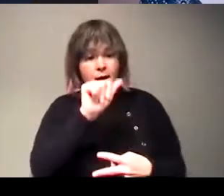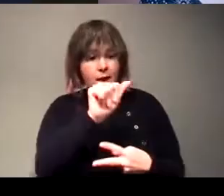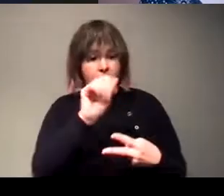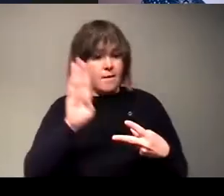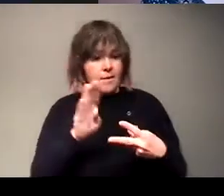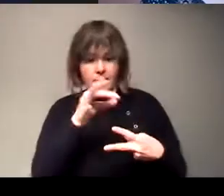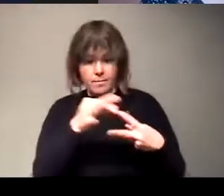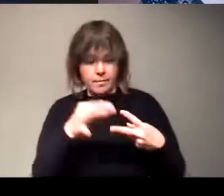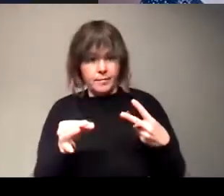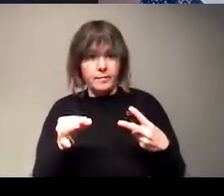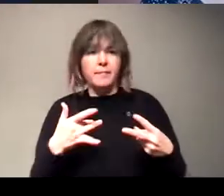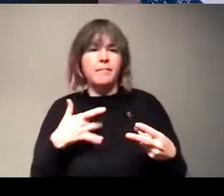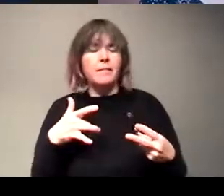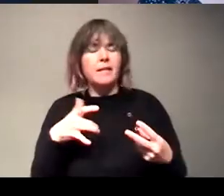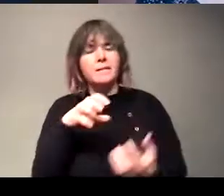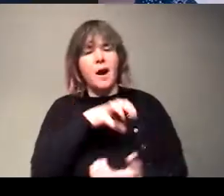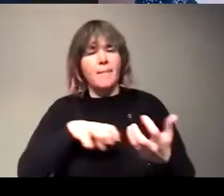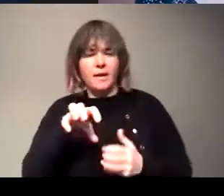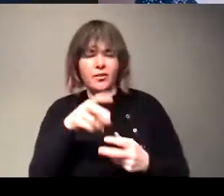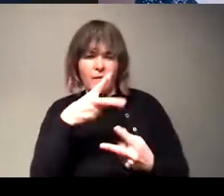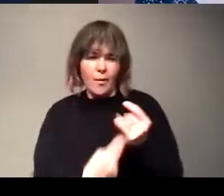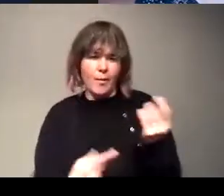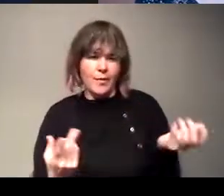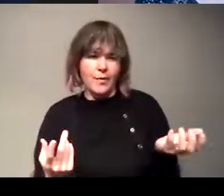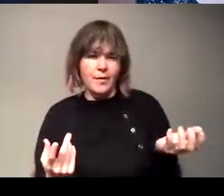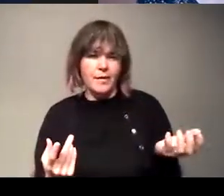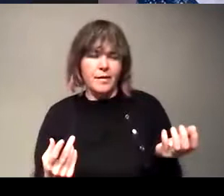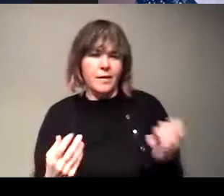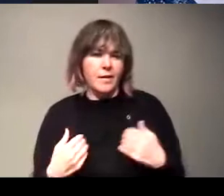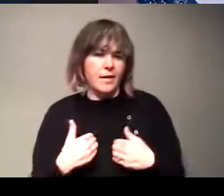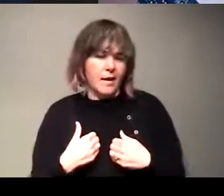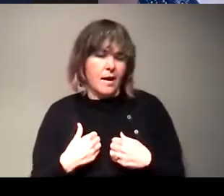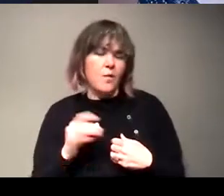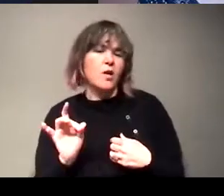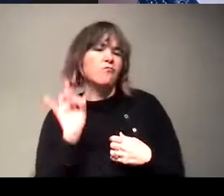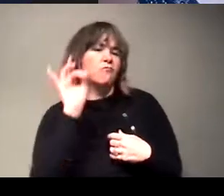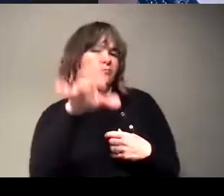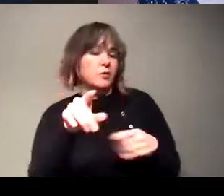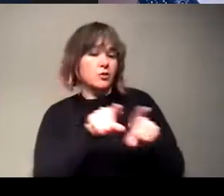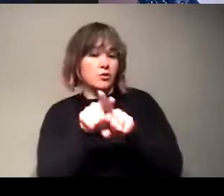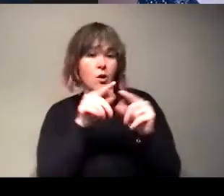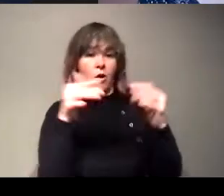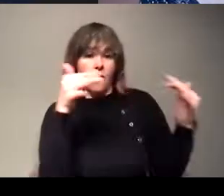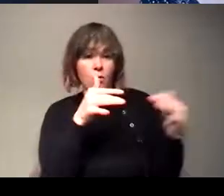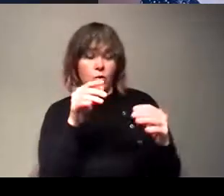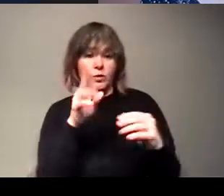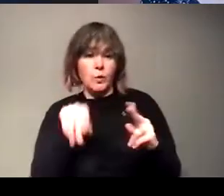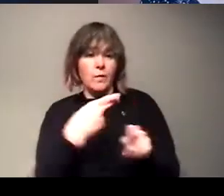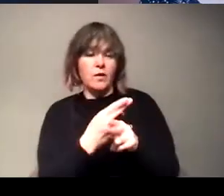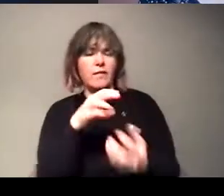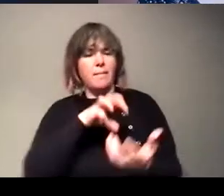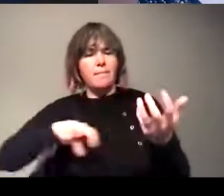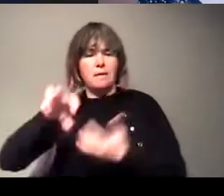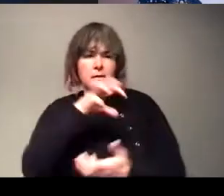it tends to be a combination of the two. So I would conjecture that in the Star Wars universe, there's a combination